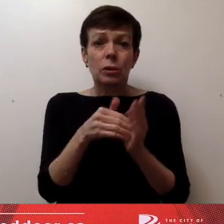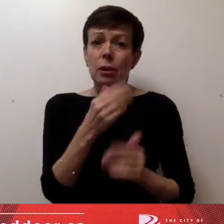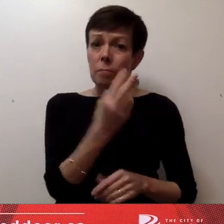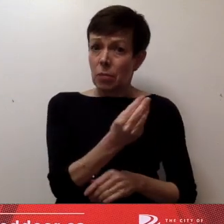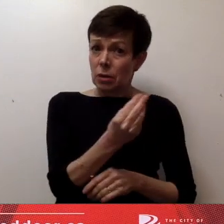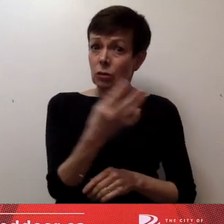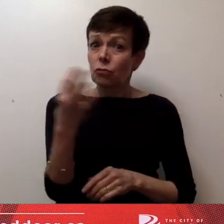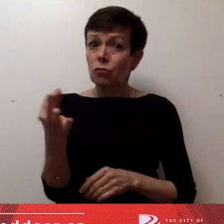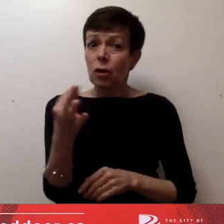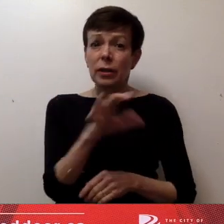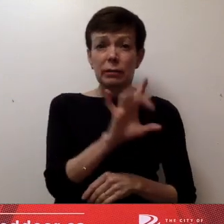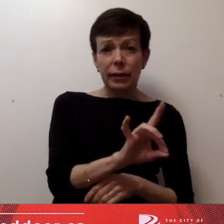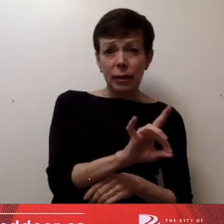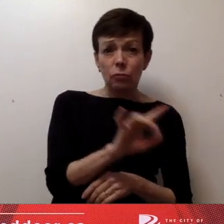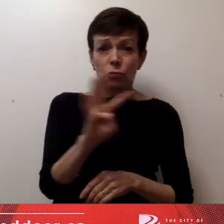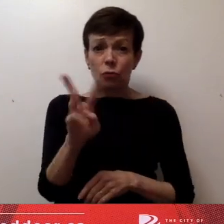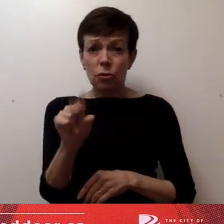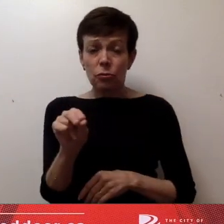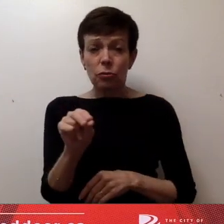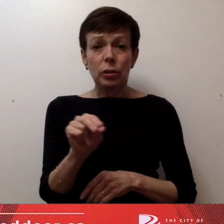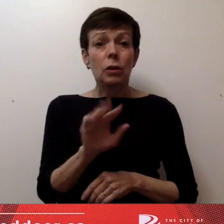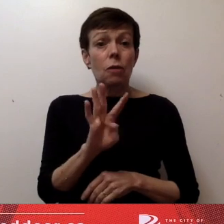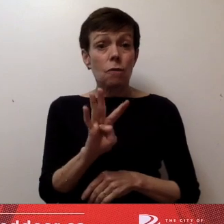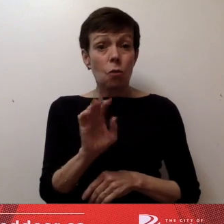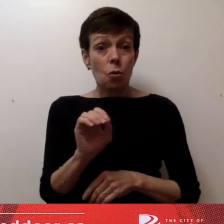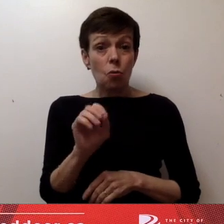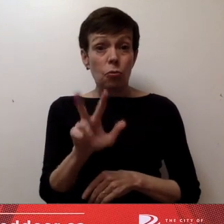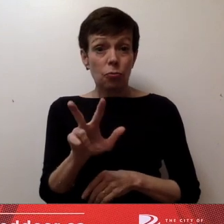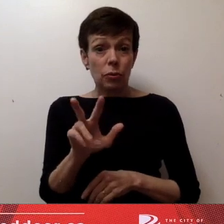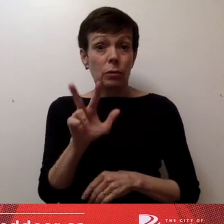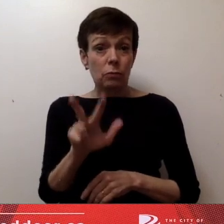p.m., Monday to Friday. And the number to call is